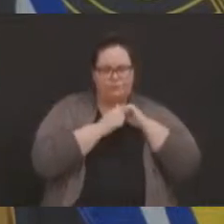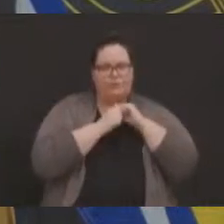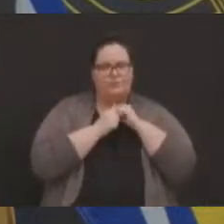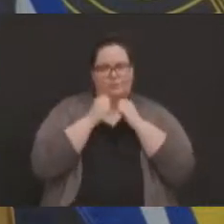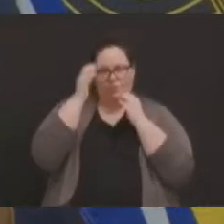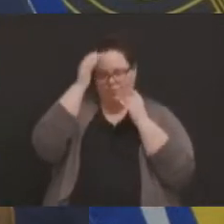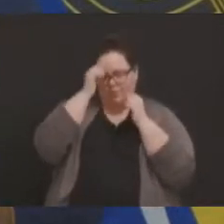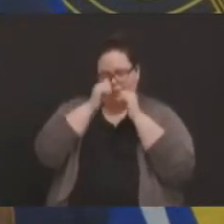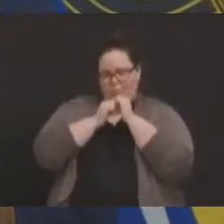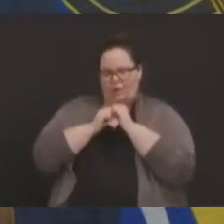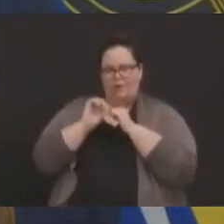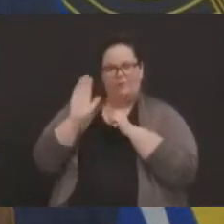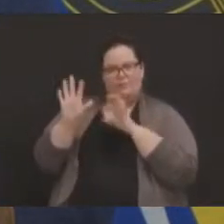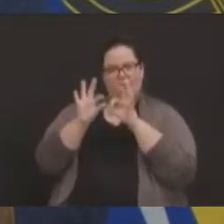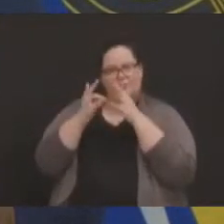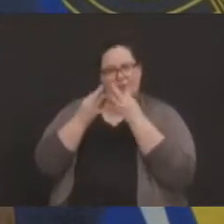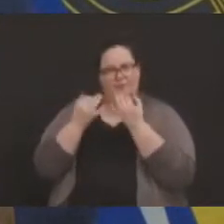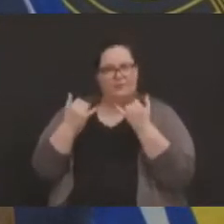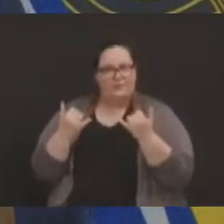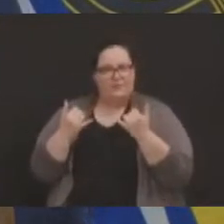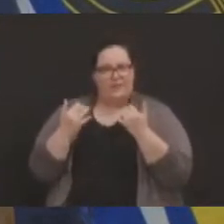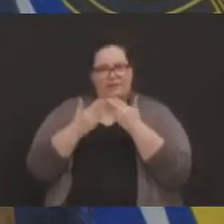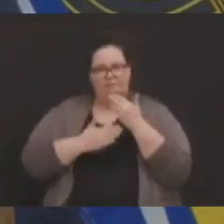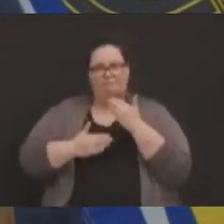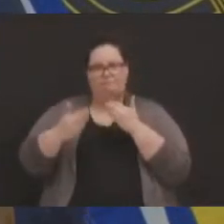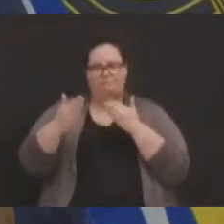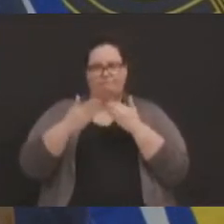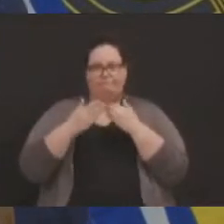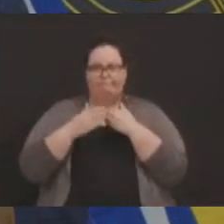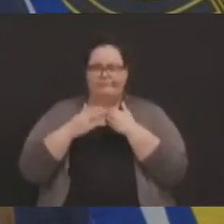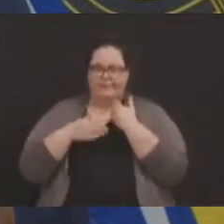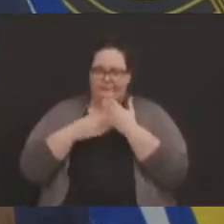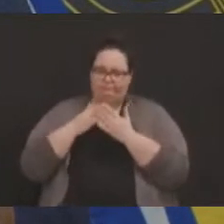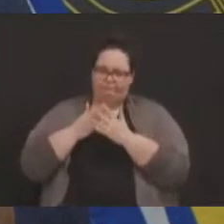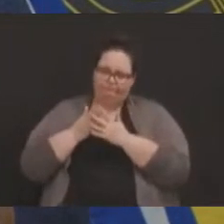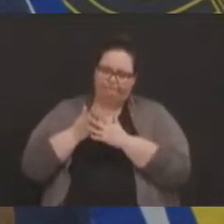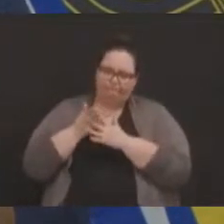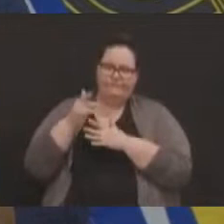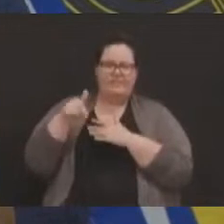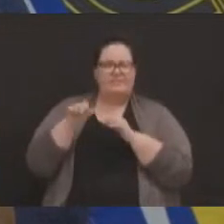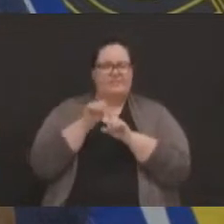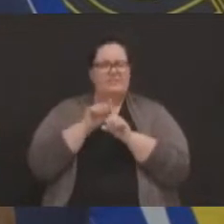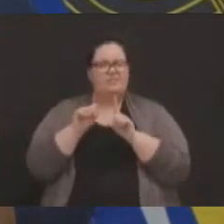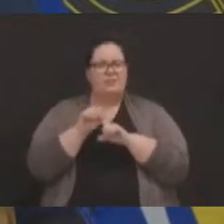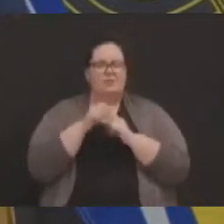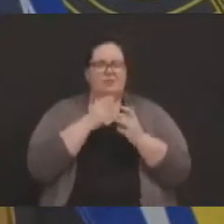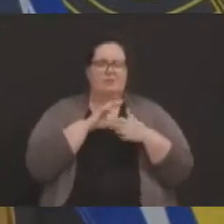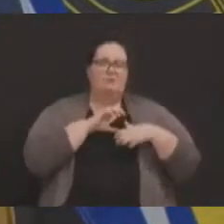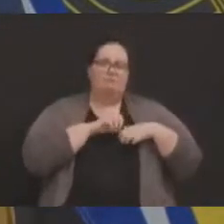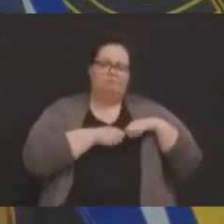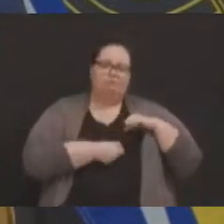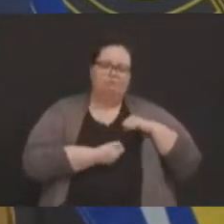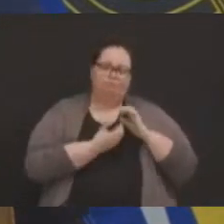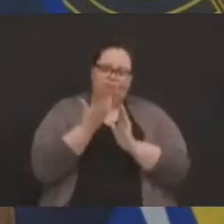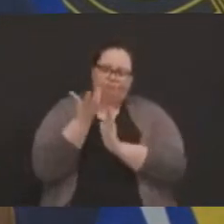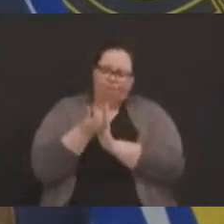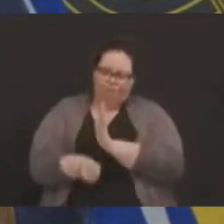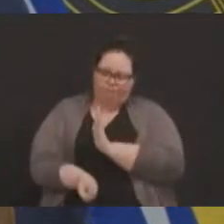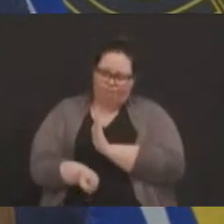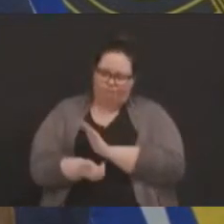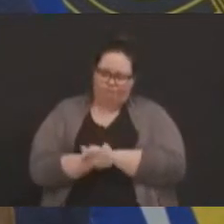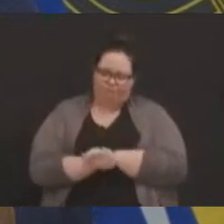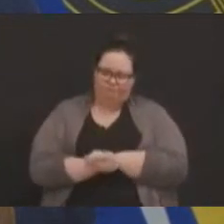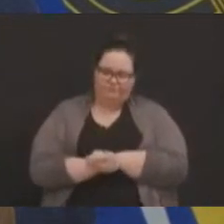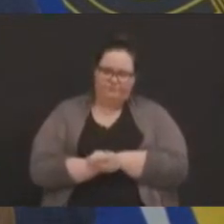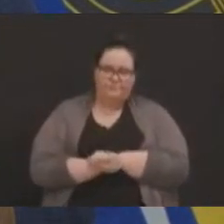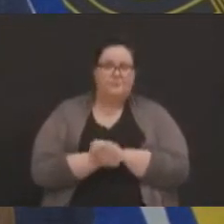As well, our province has lost another person to COVID-19. This is something